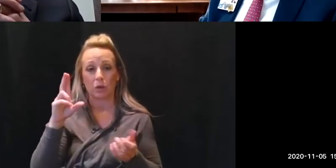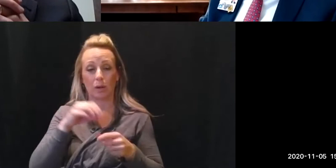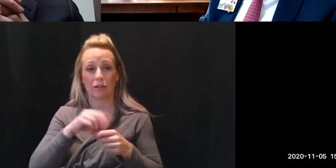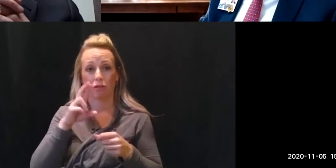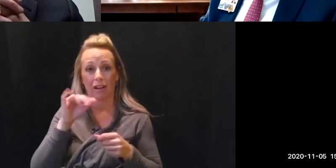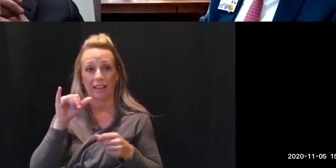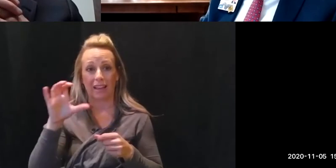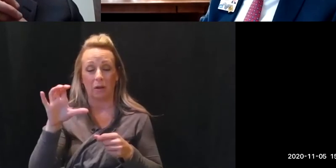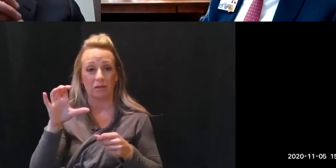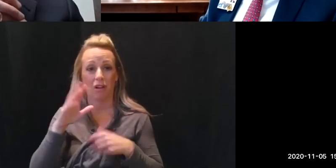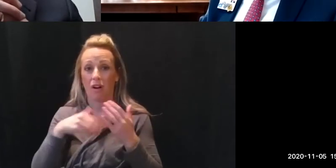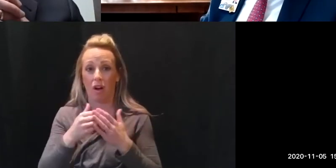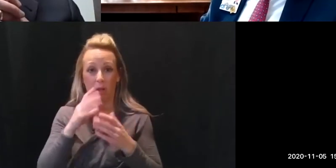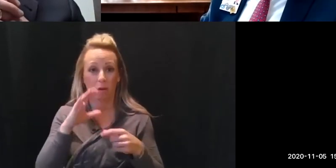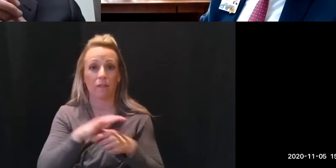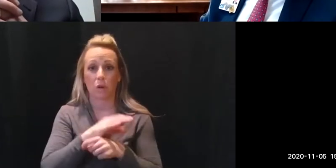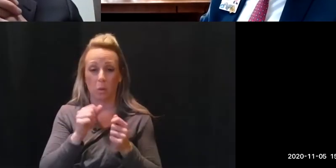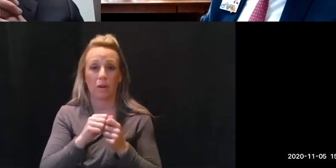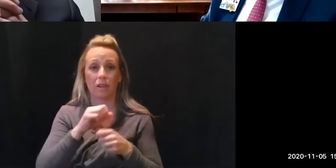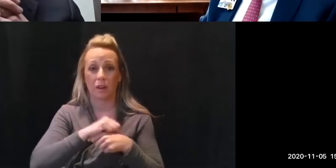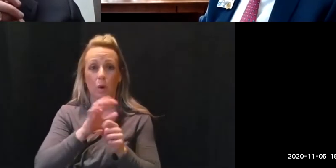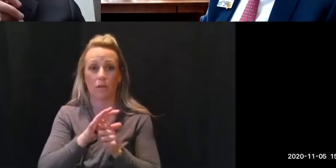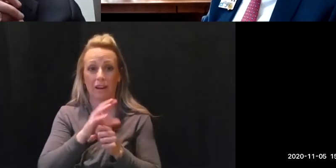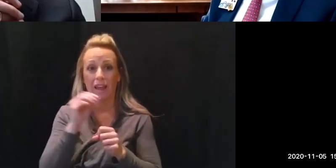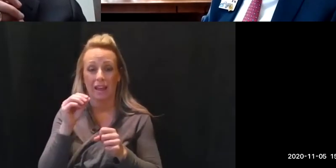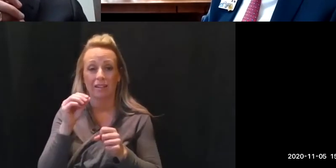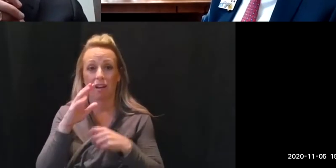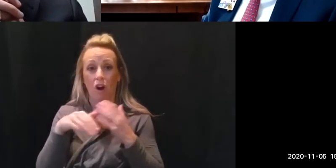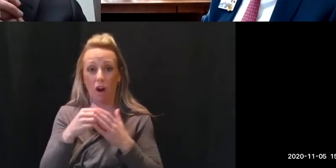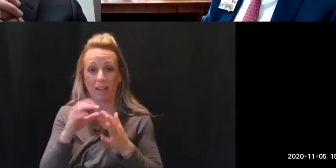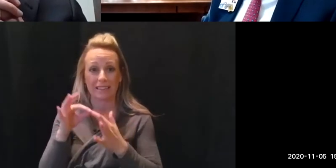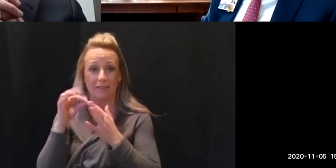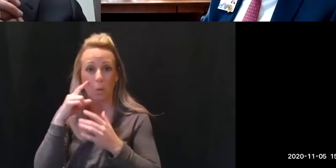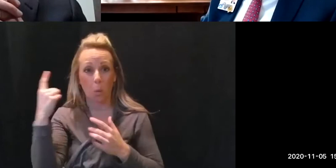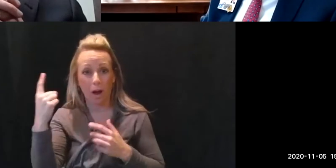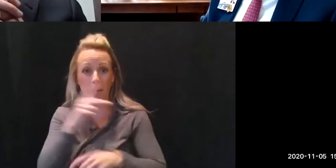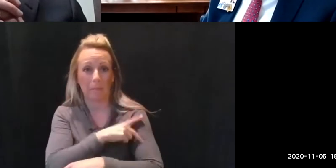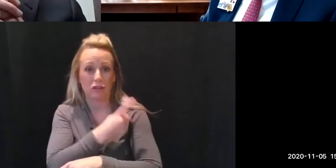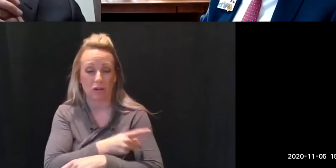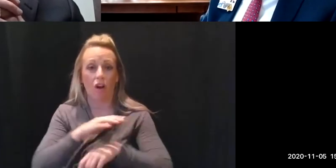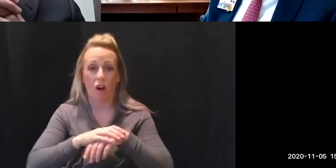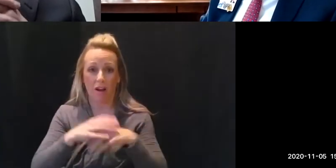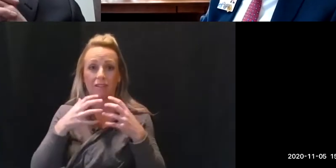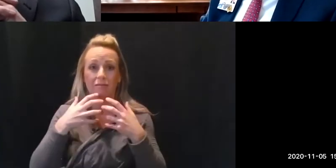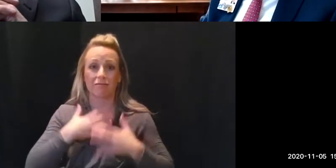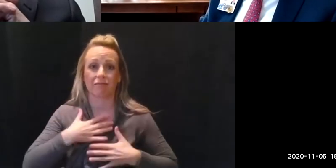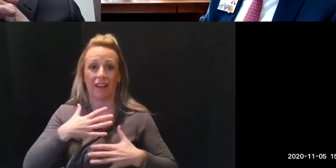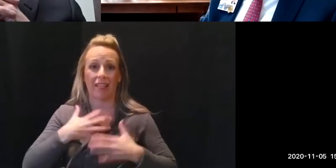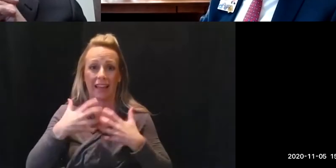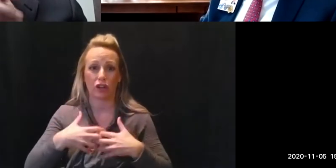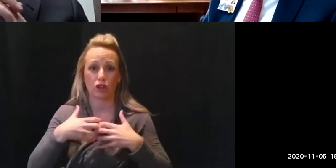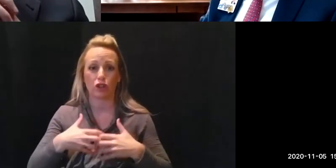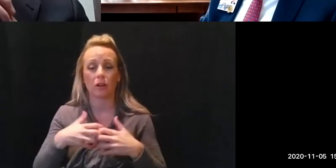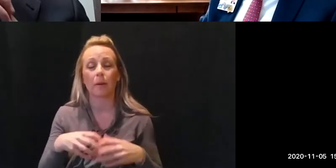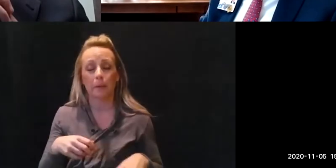was full with a COVID patient and all but one were on a ventilator. We've gone from week over week. Last week, we were